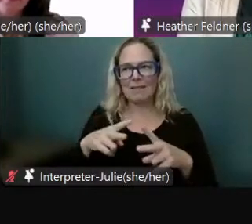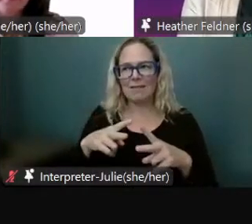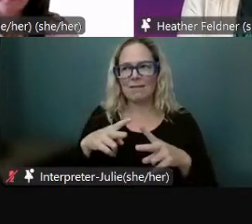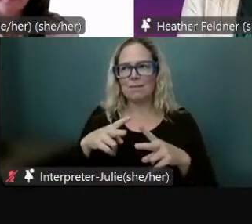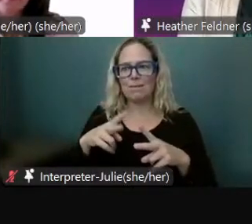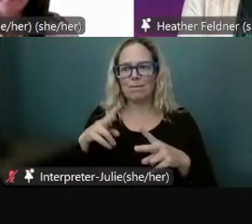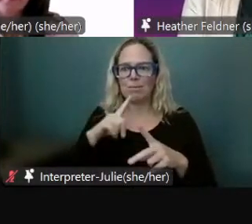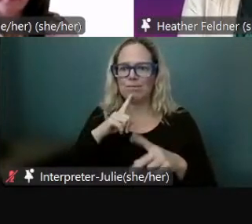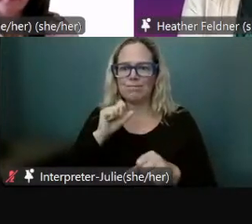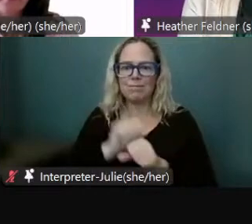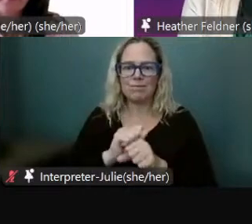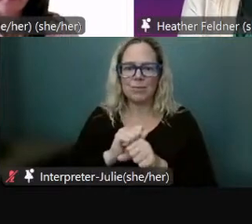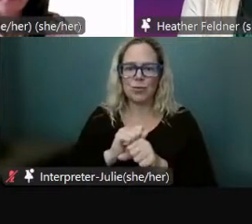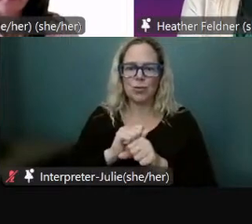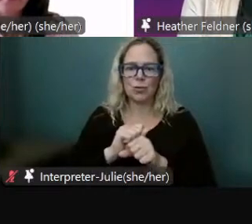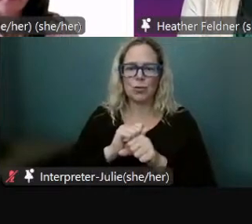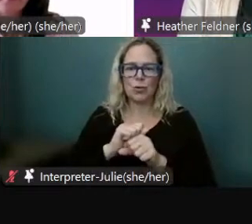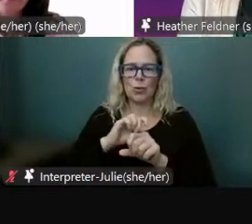comprehensive